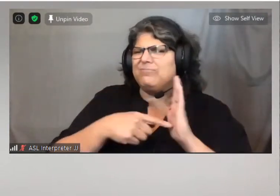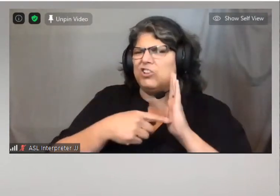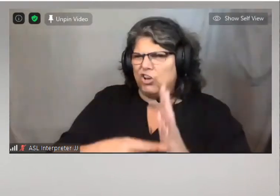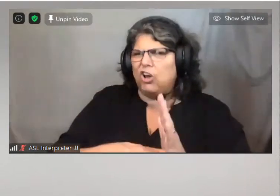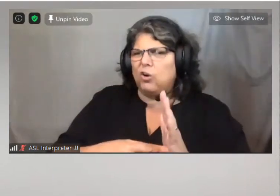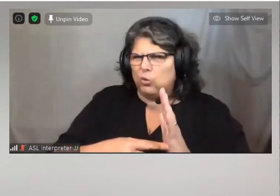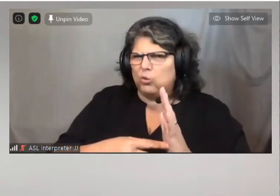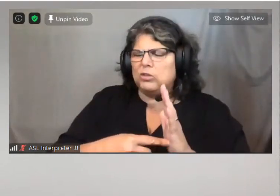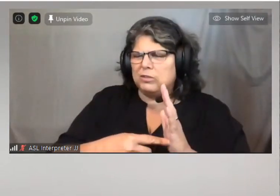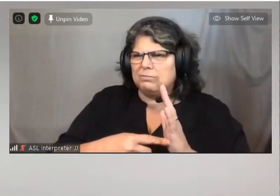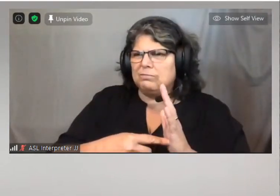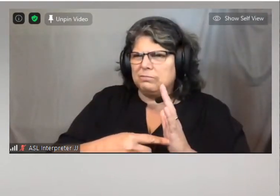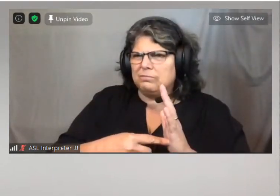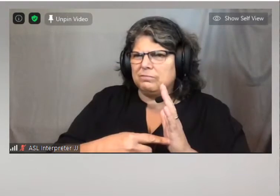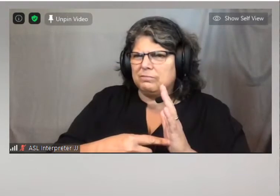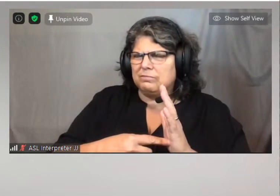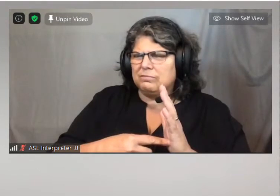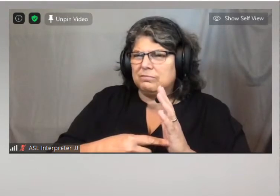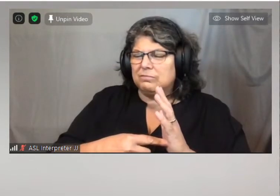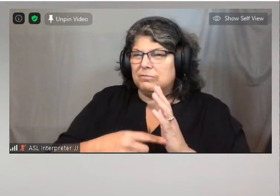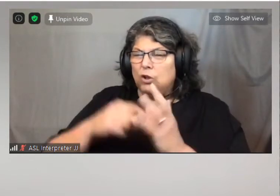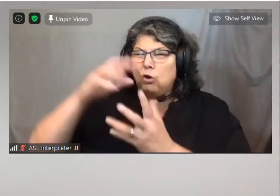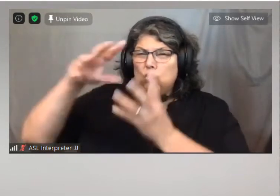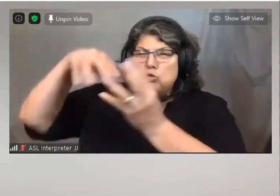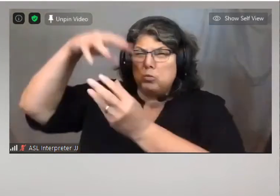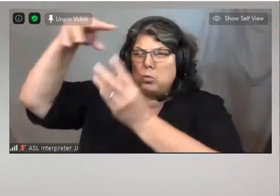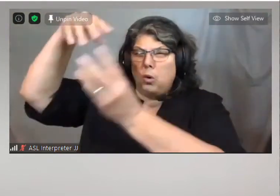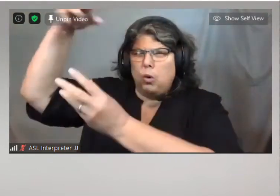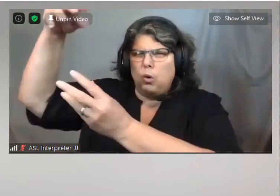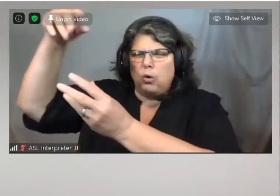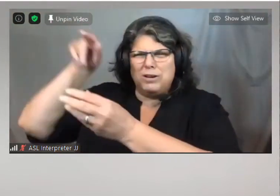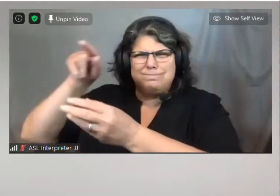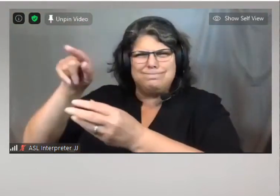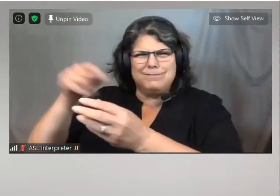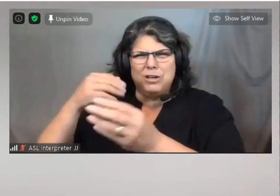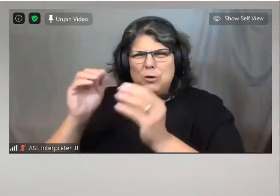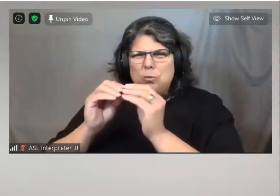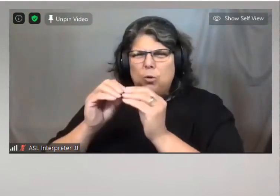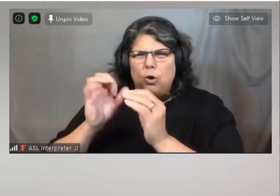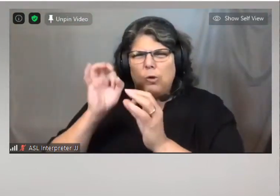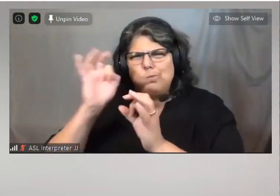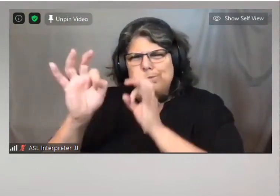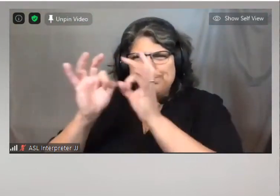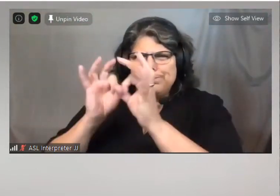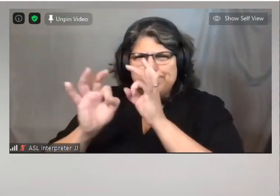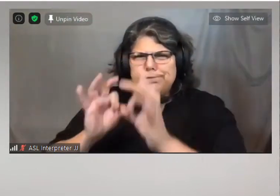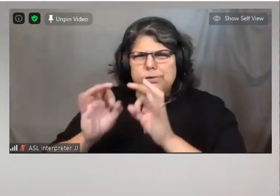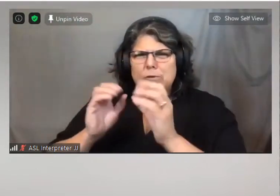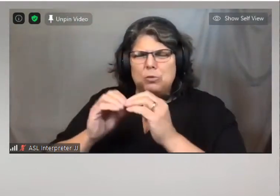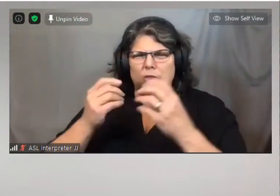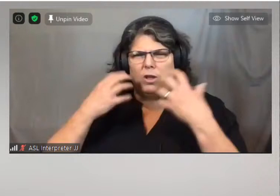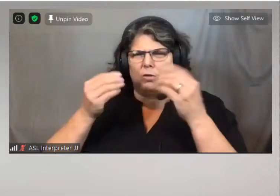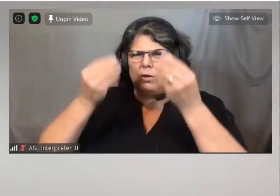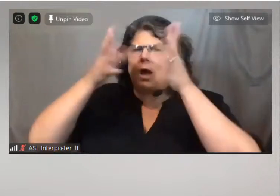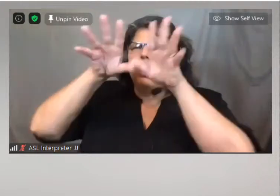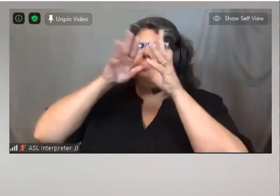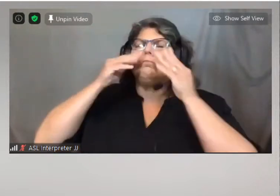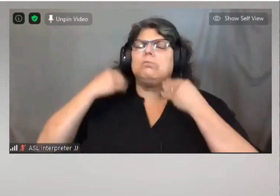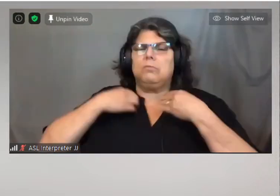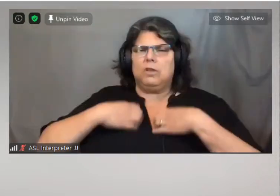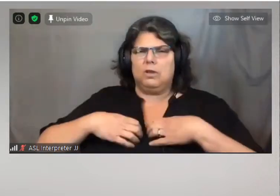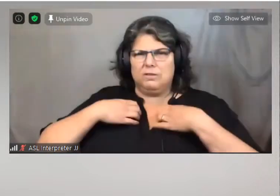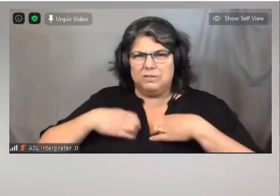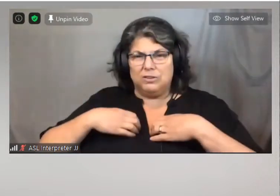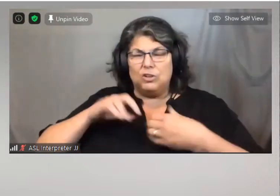more smoke, more large particles, and the mortality rate in a community